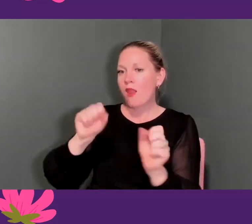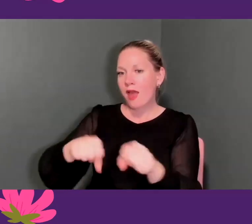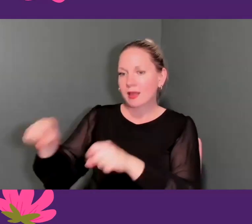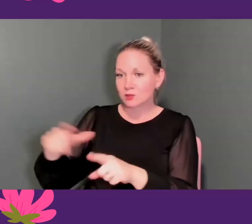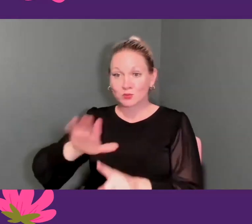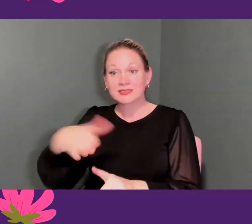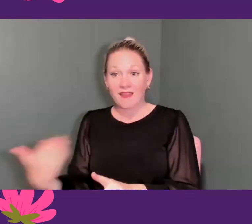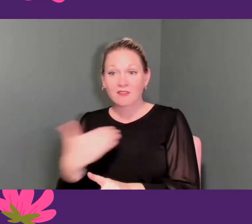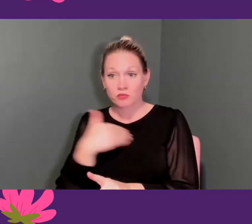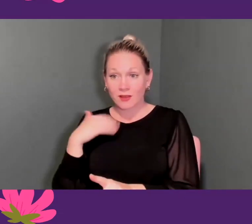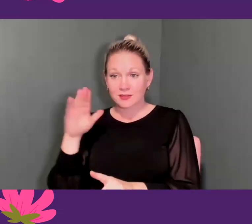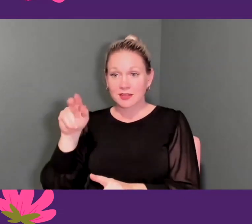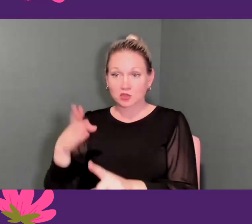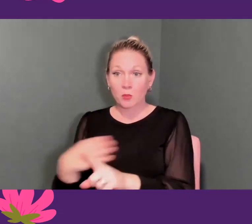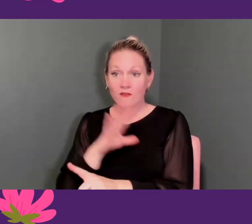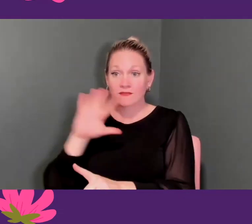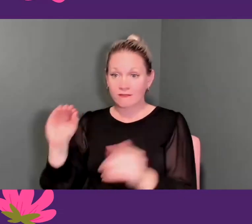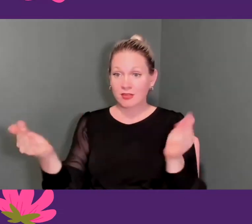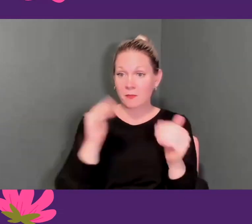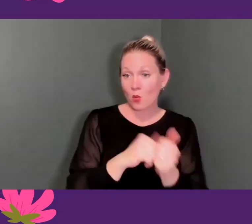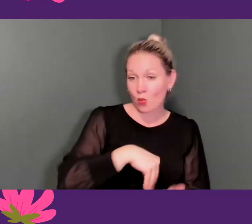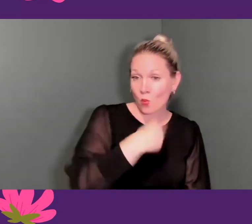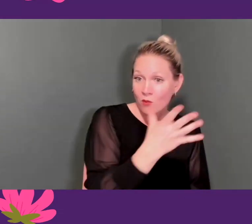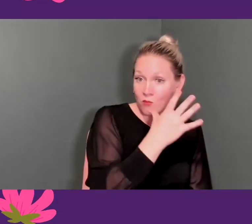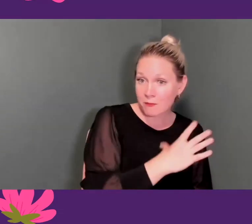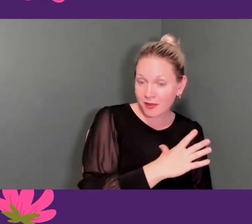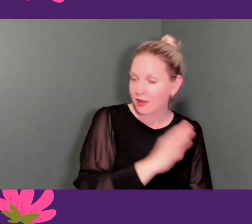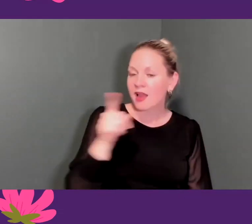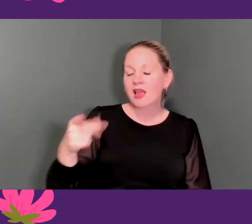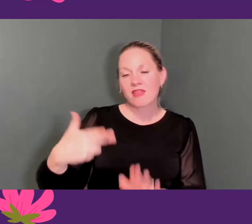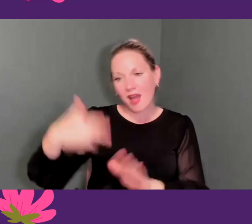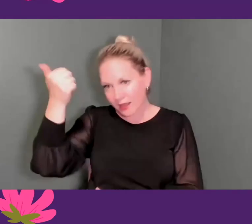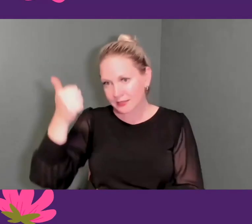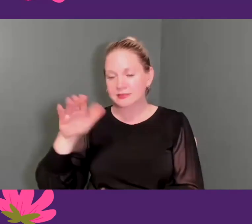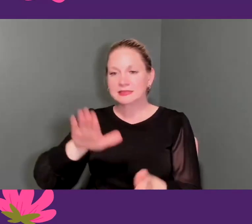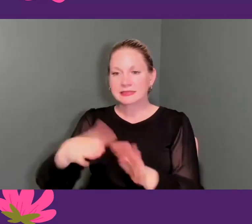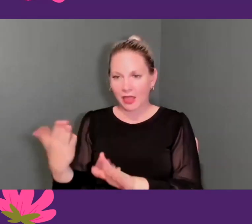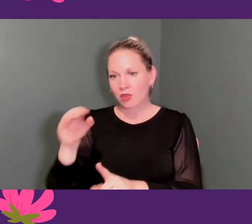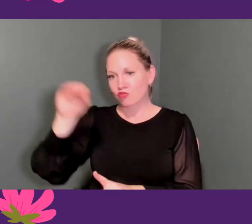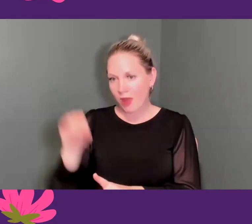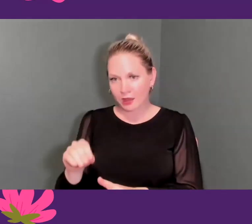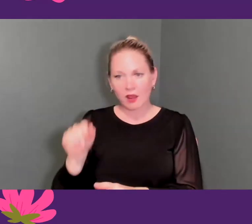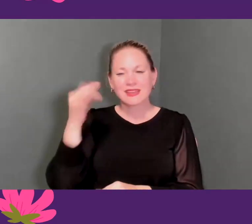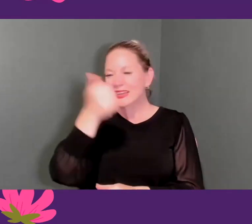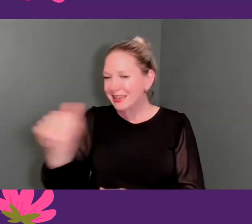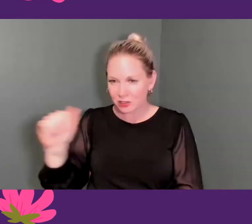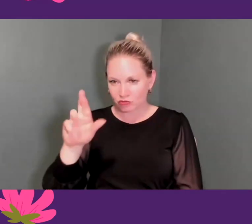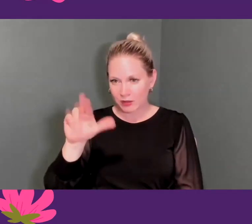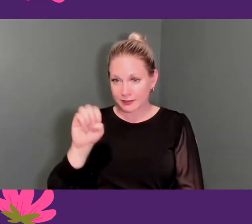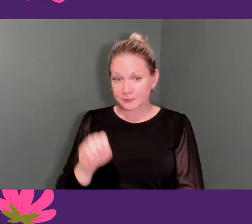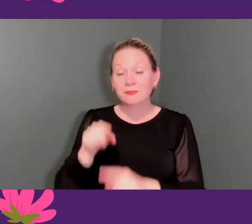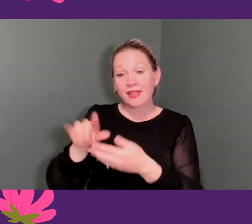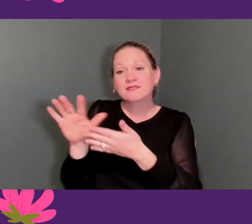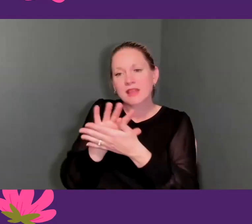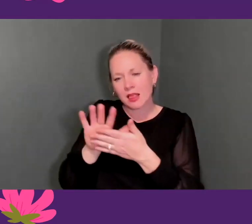50 and have the highest death rate of it from any race. The film will also explore new ways to assess an